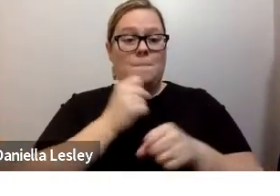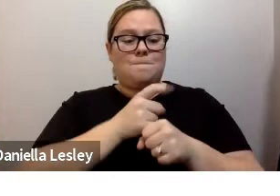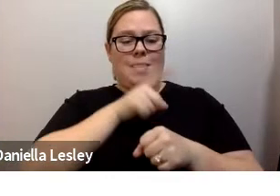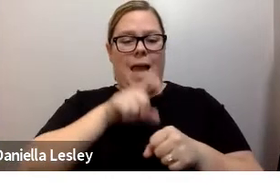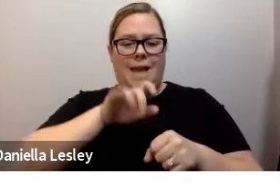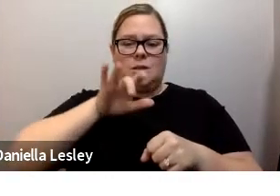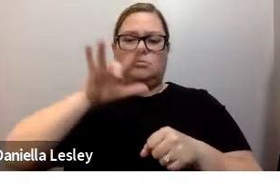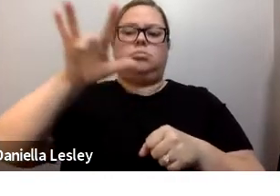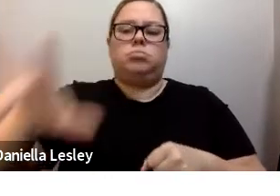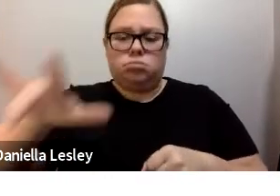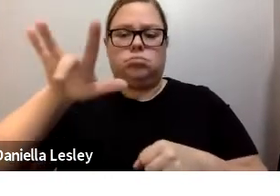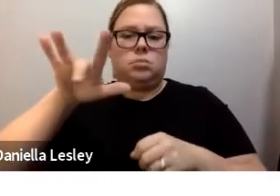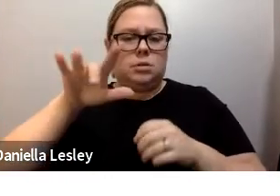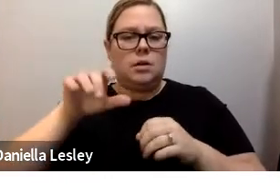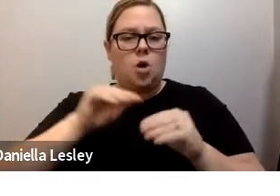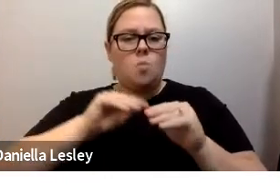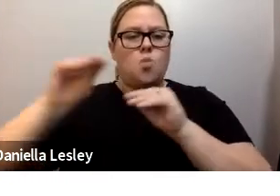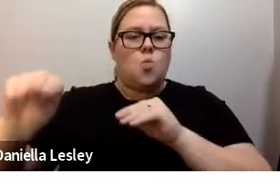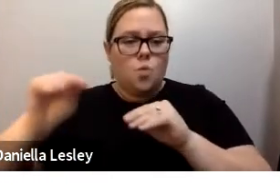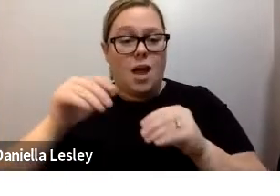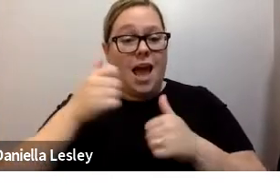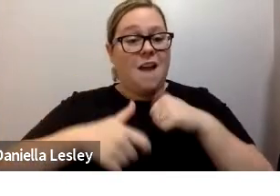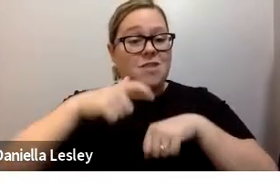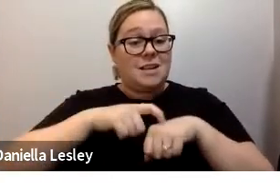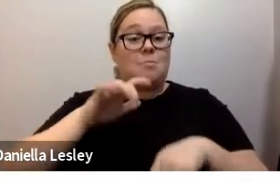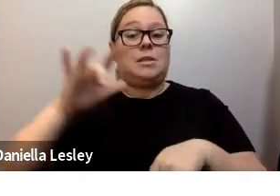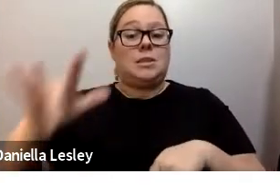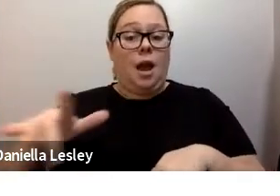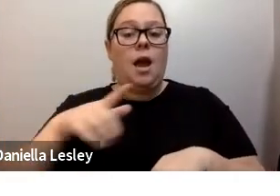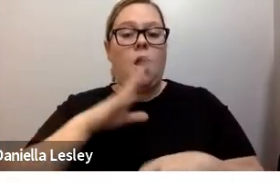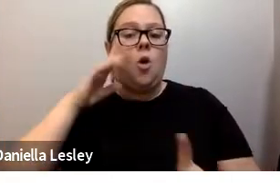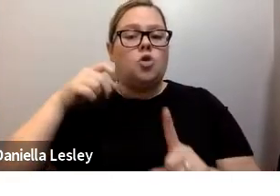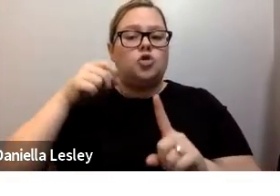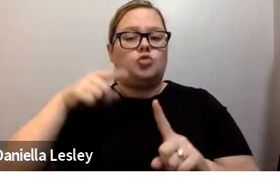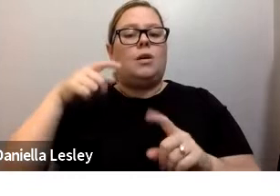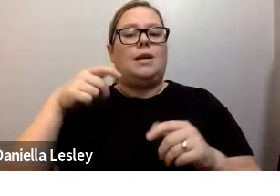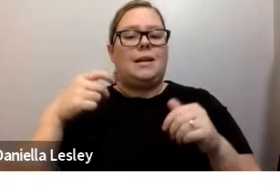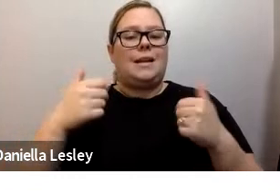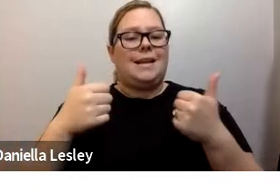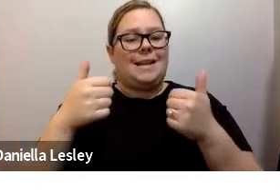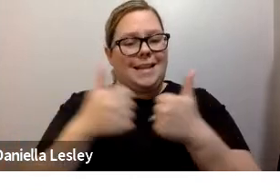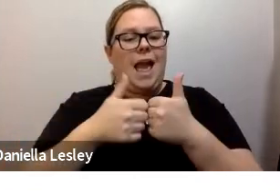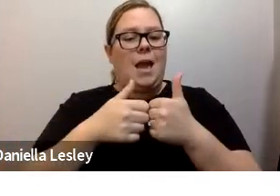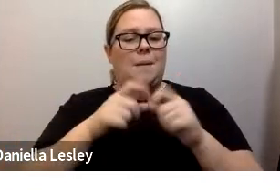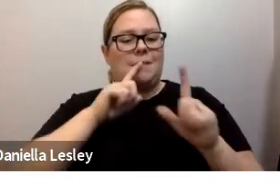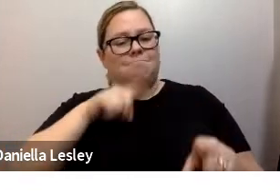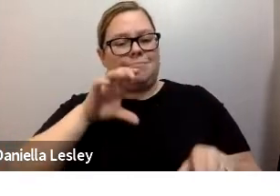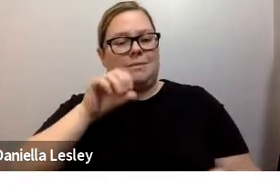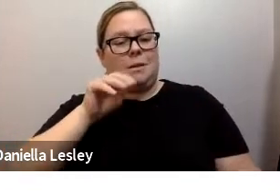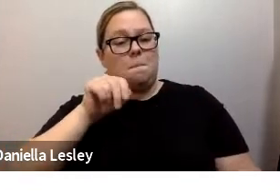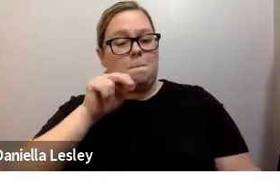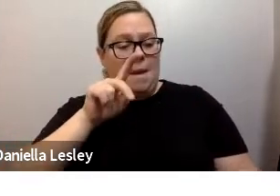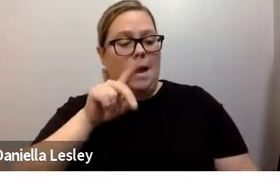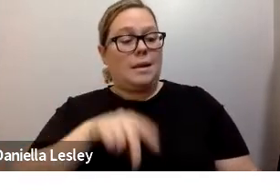make contact with this target. And every time they do, it triggers a video game command. This contact can either